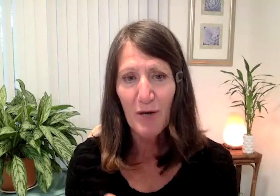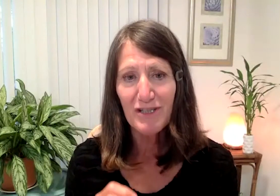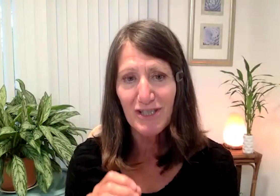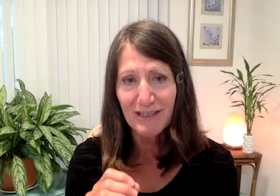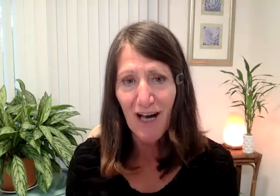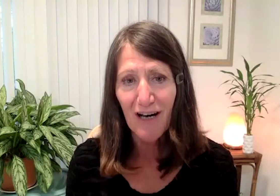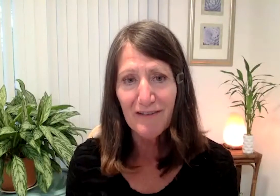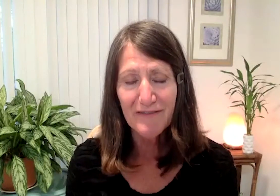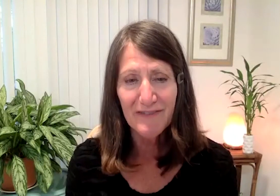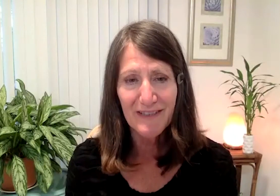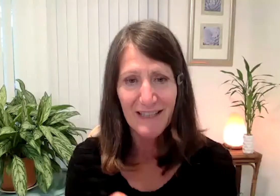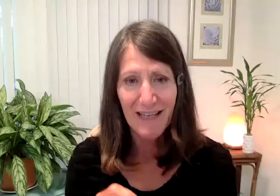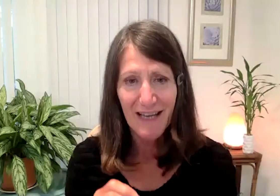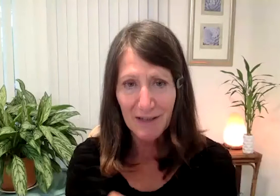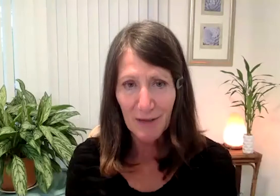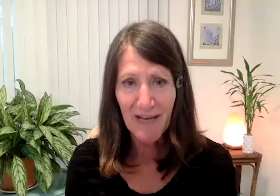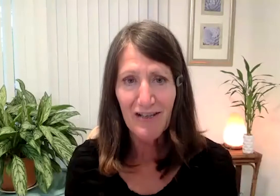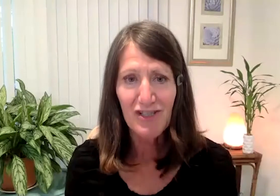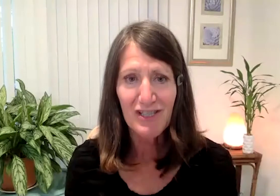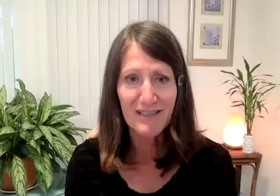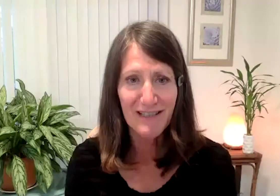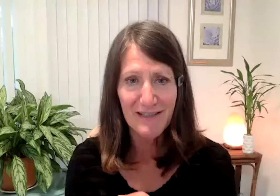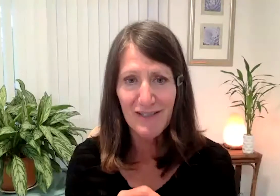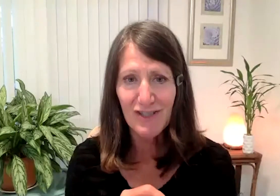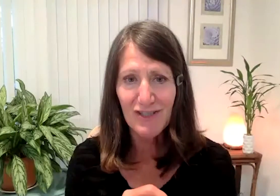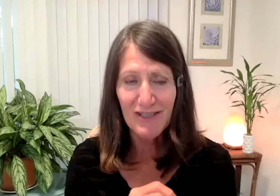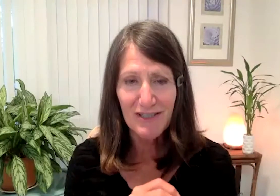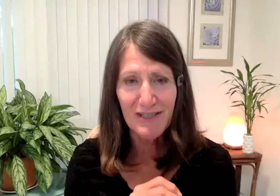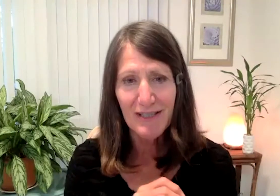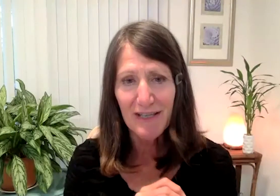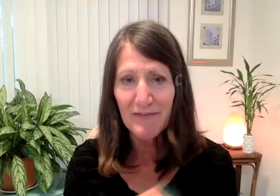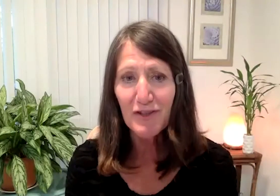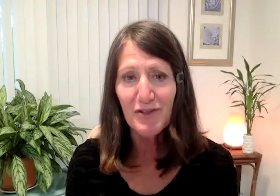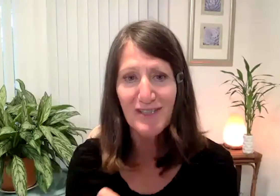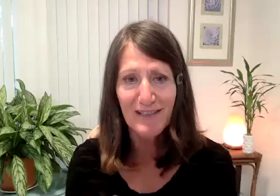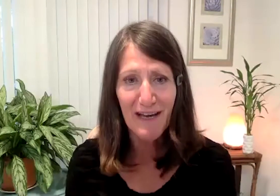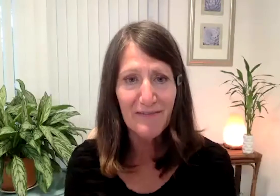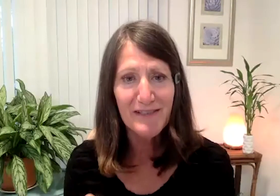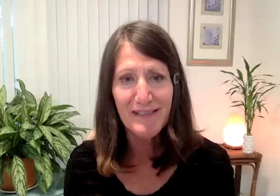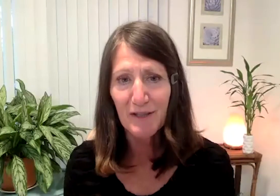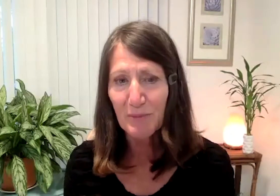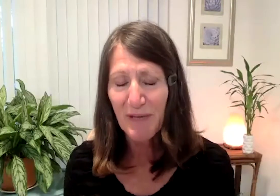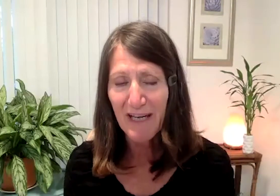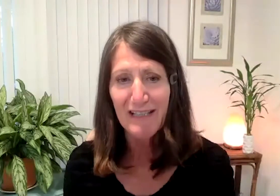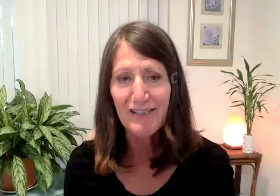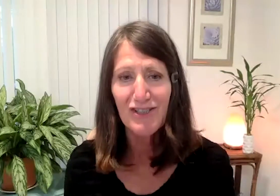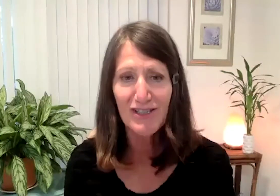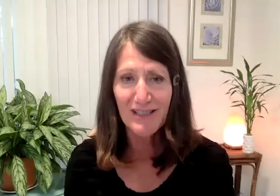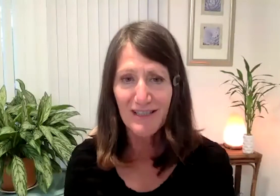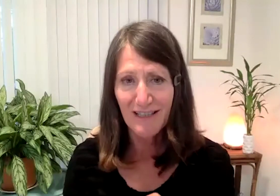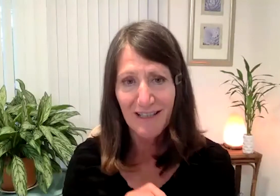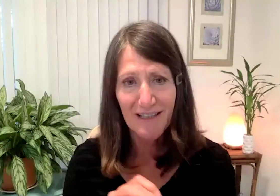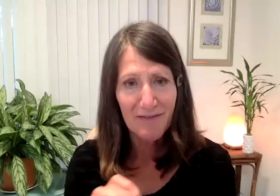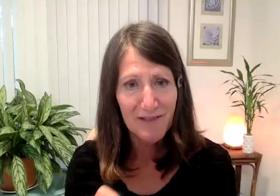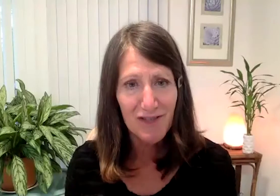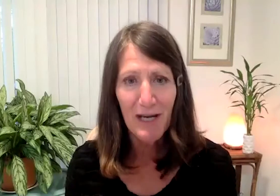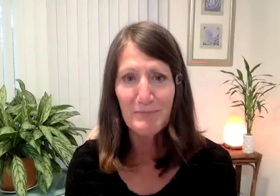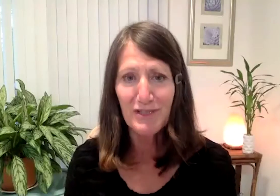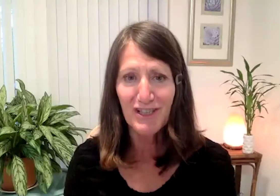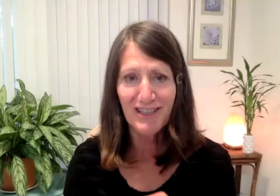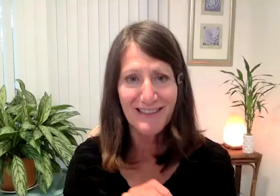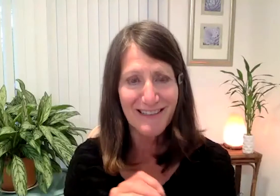is how much love and compassion is just infused in every single page, in